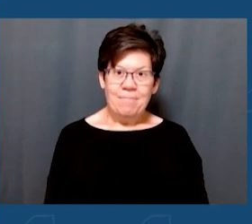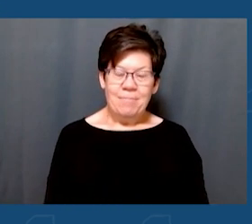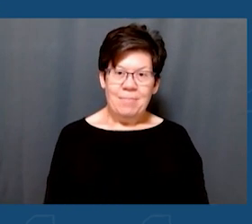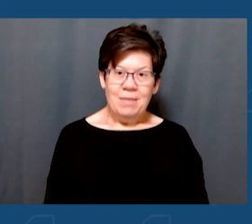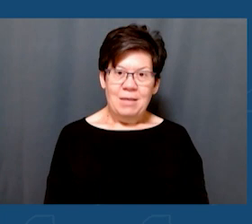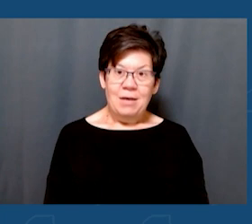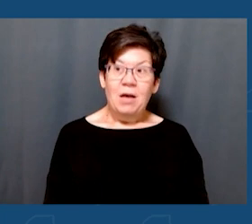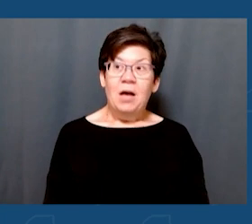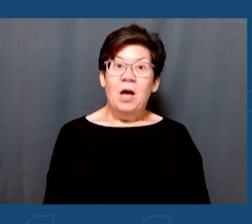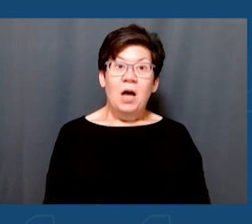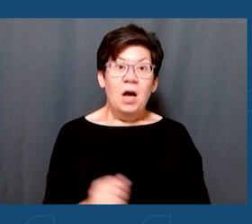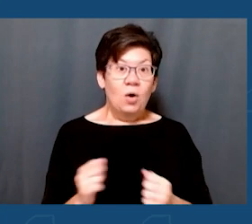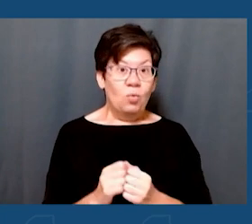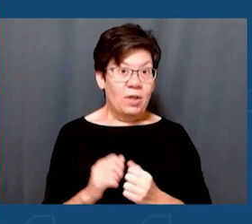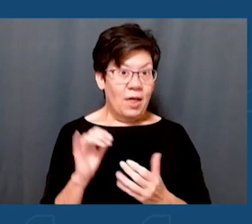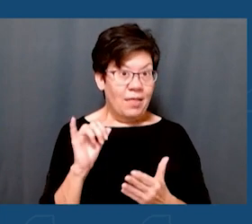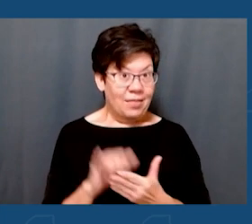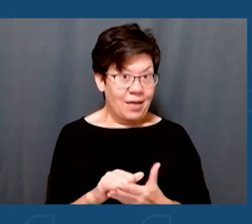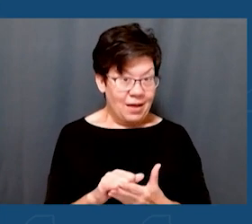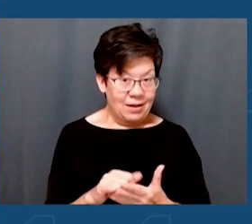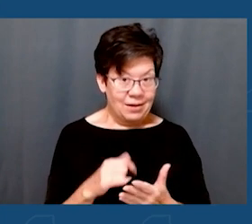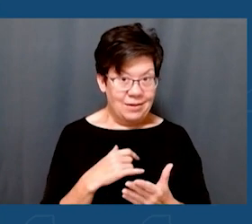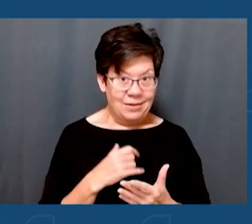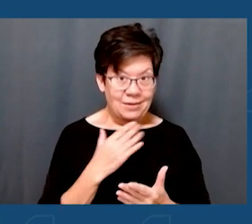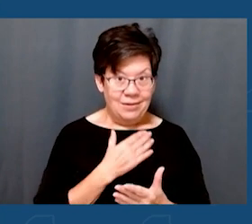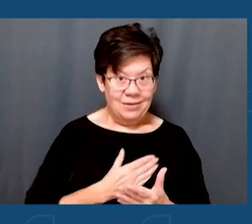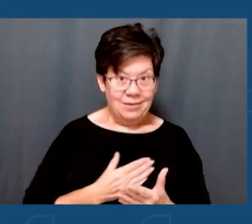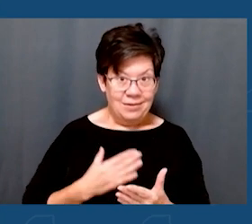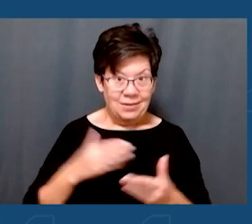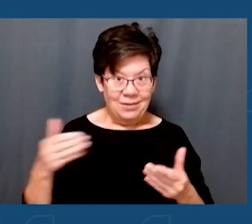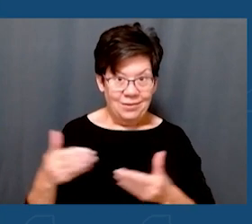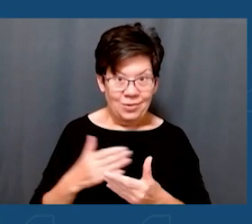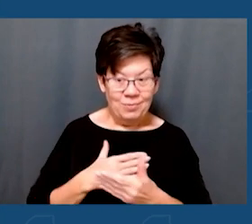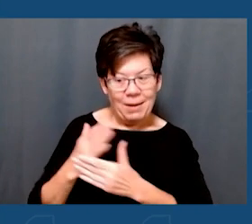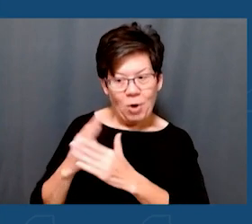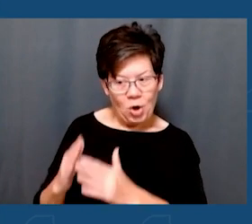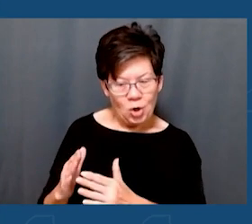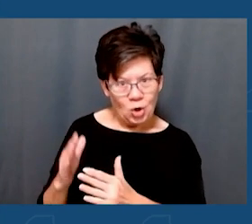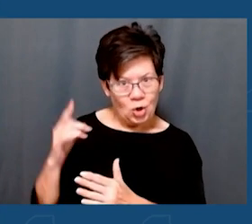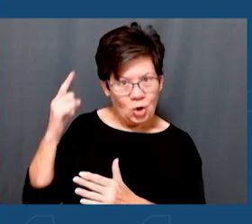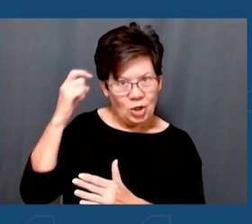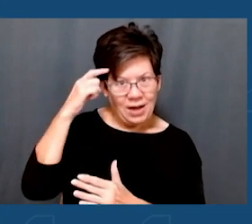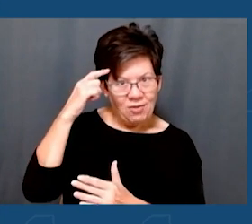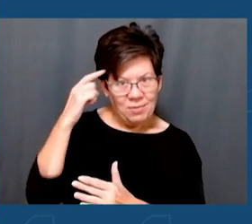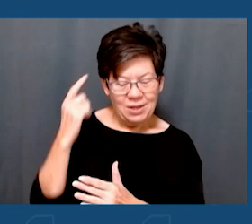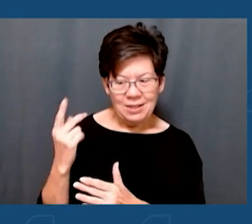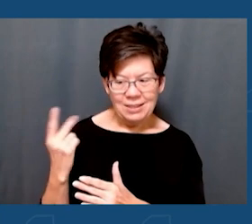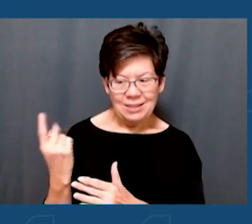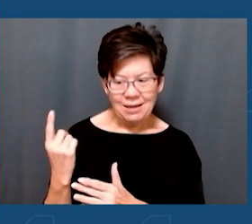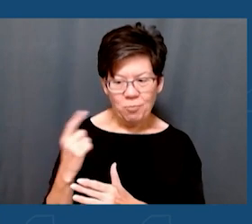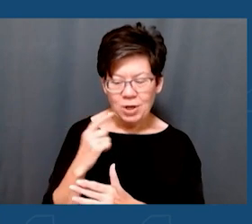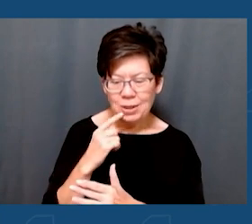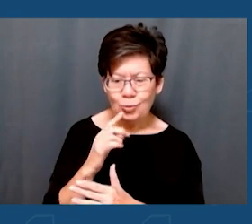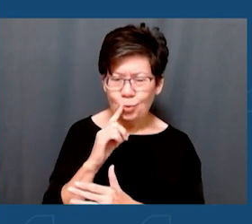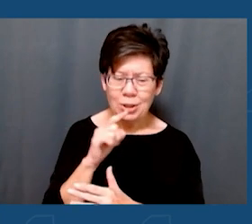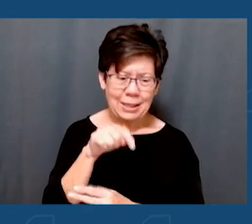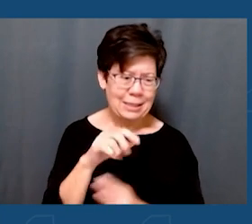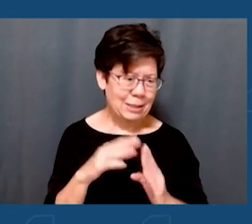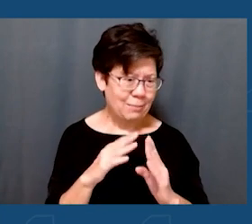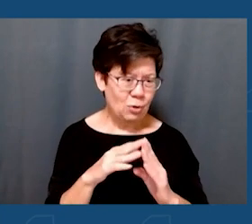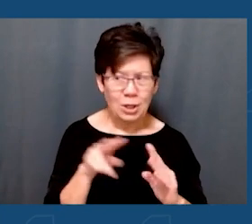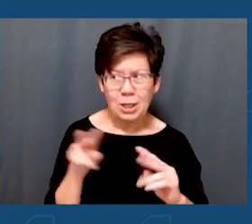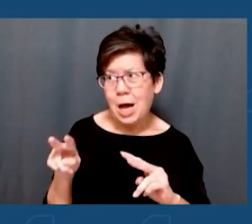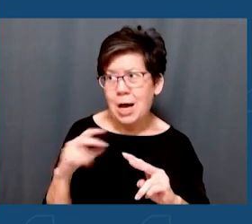With that, it is my distinct pleasure to introduce my partner in government, someone who means so much to this community for so